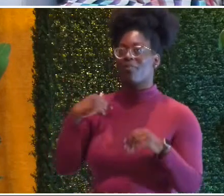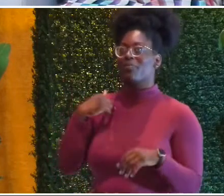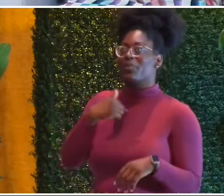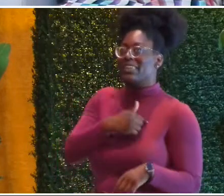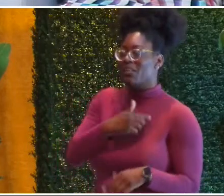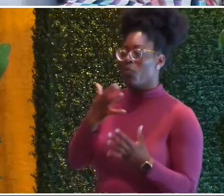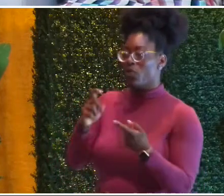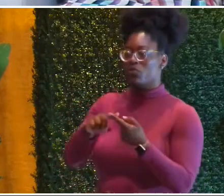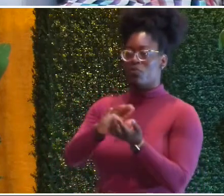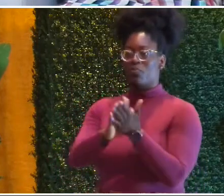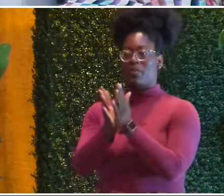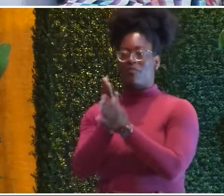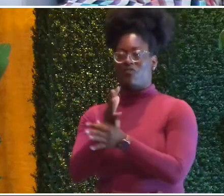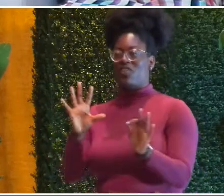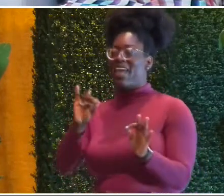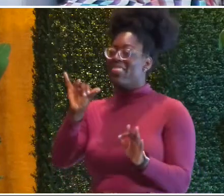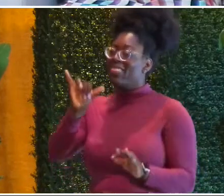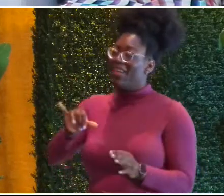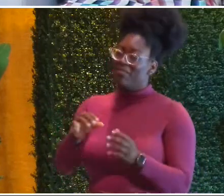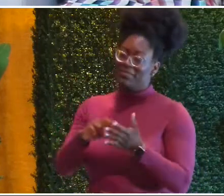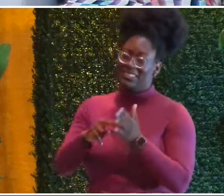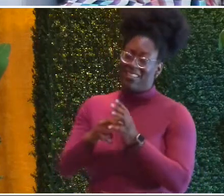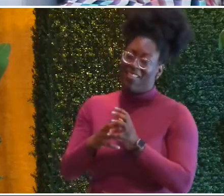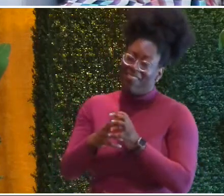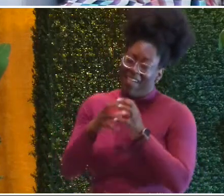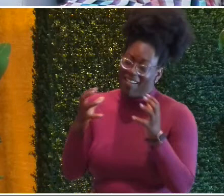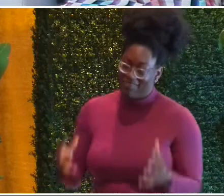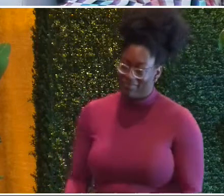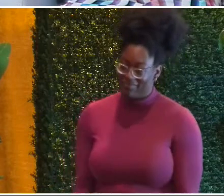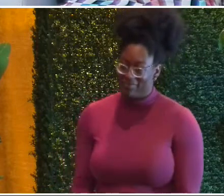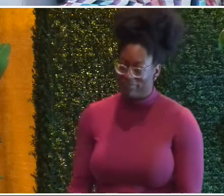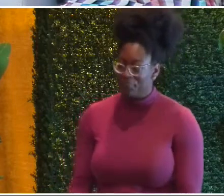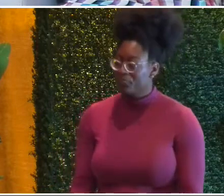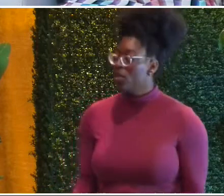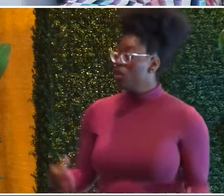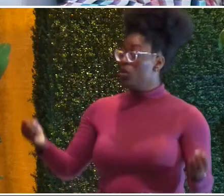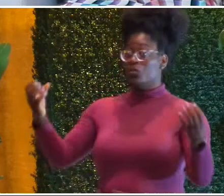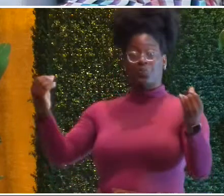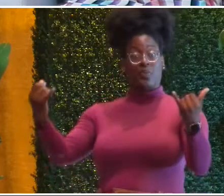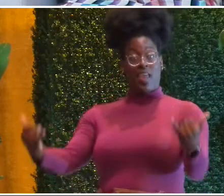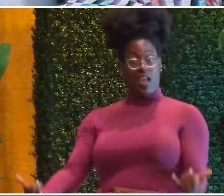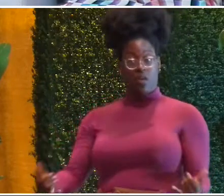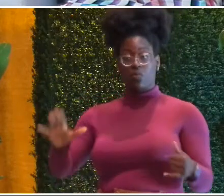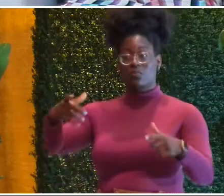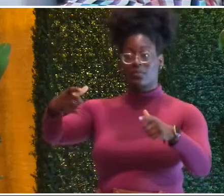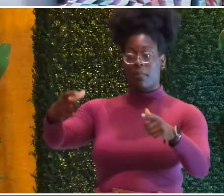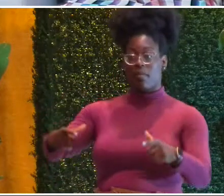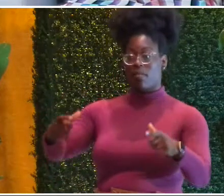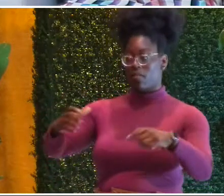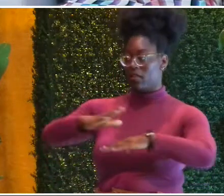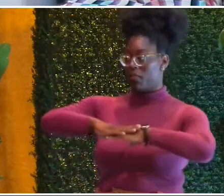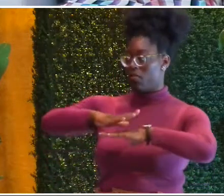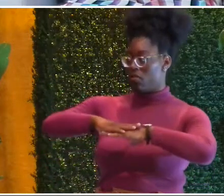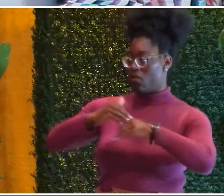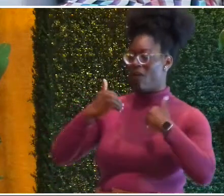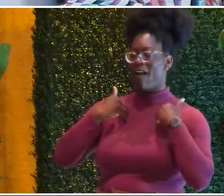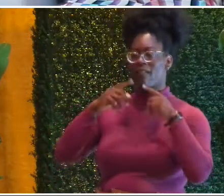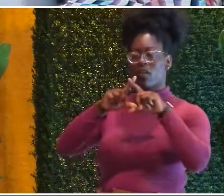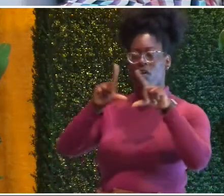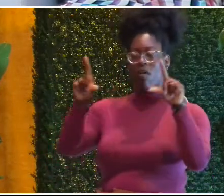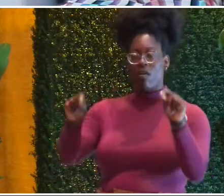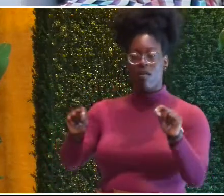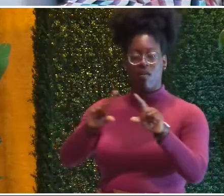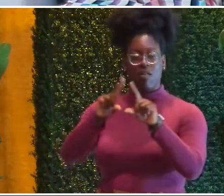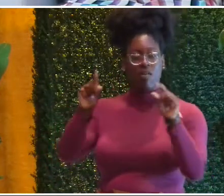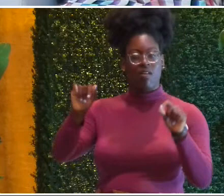to the next question, you should have some cards on your table, an index card or two. You got an index, you see index cards? So if you have something